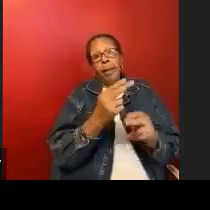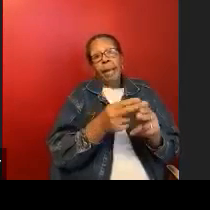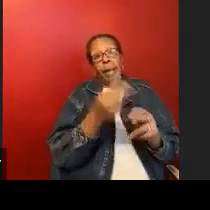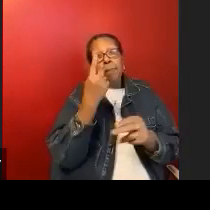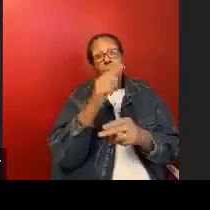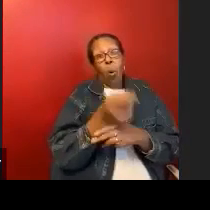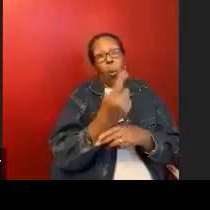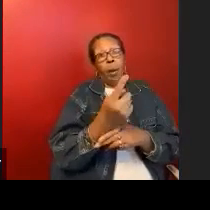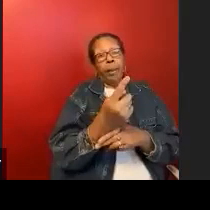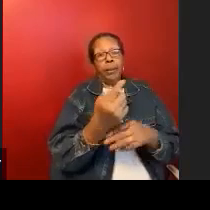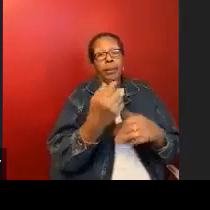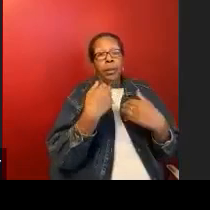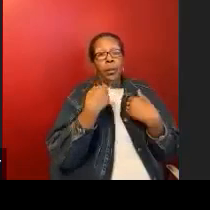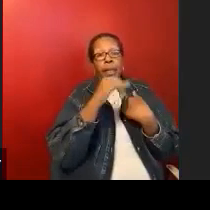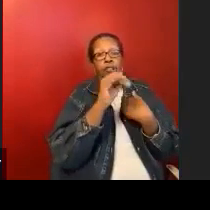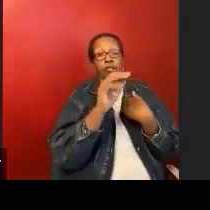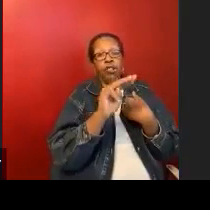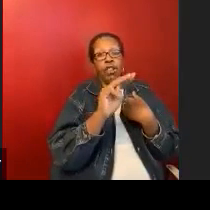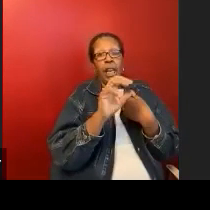and